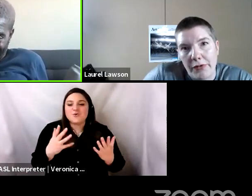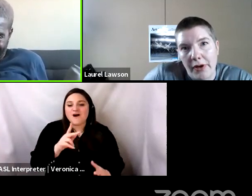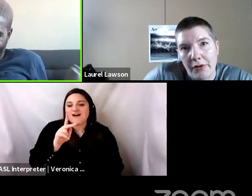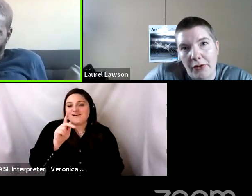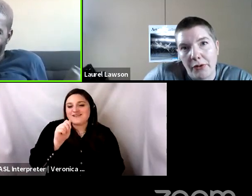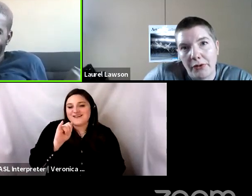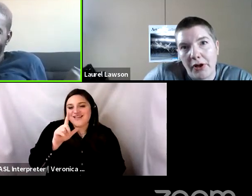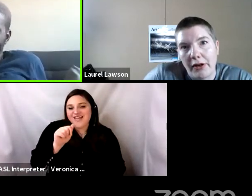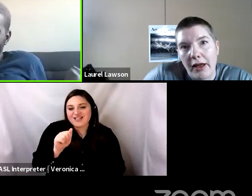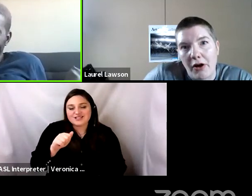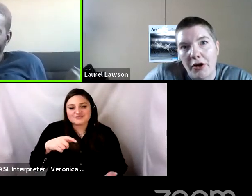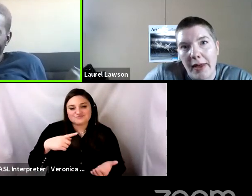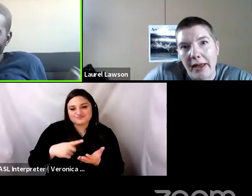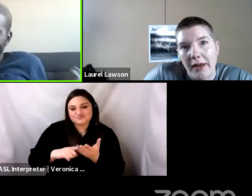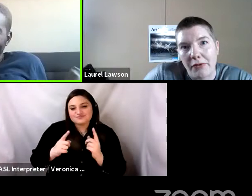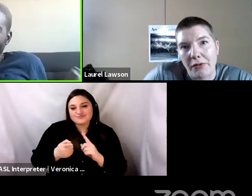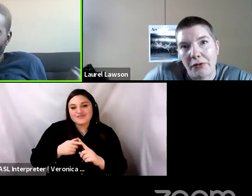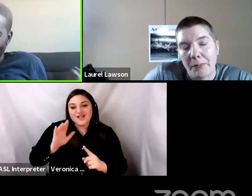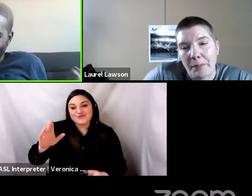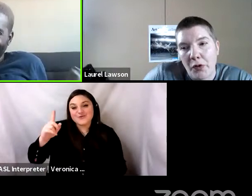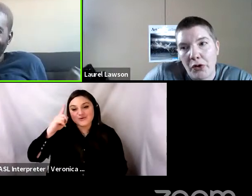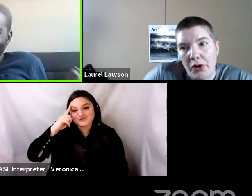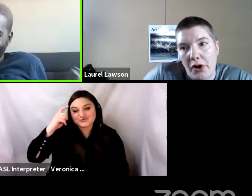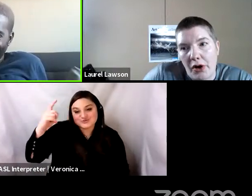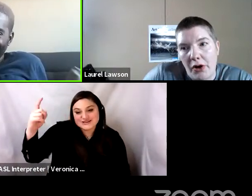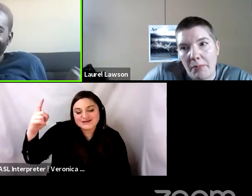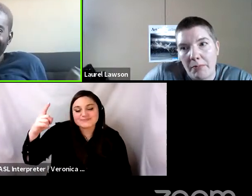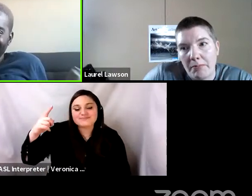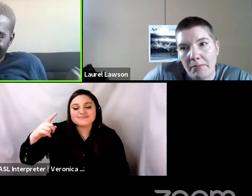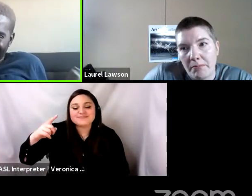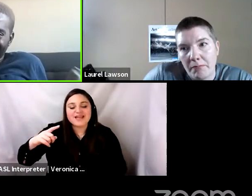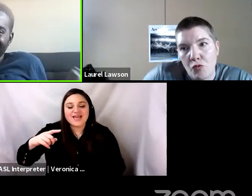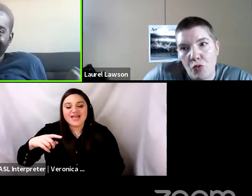first dream sounds a whole lot like Automance,